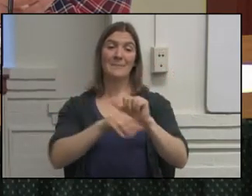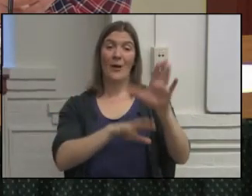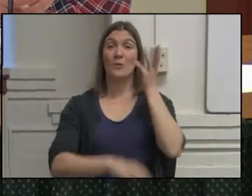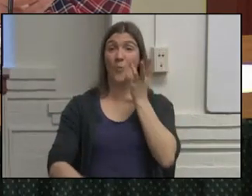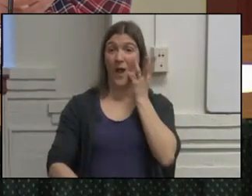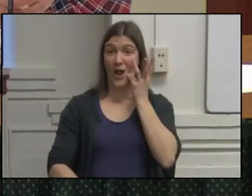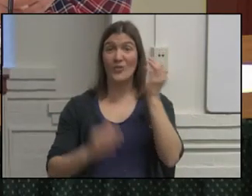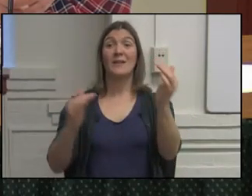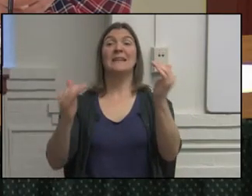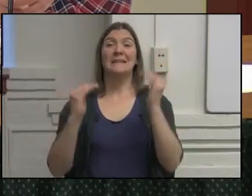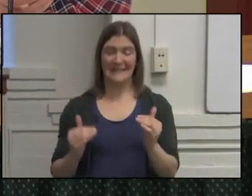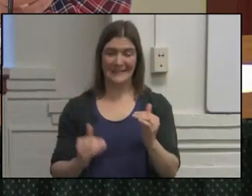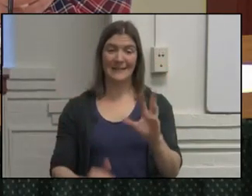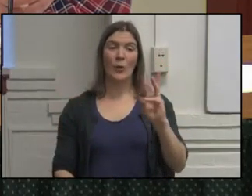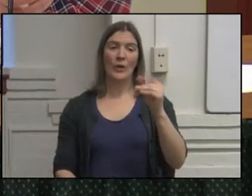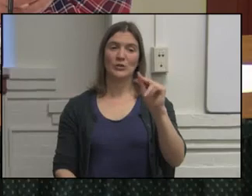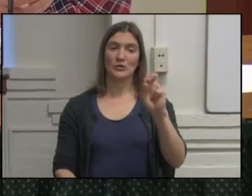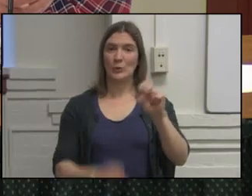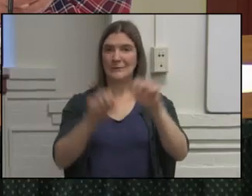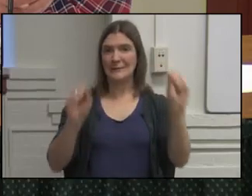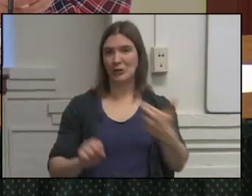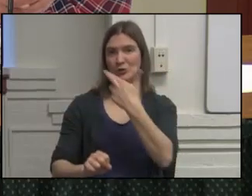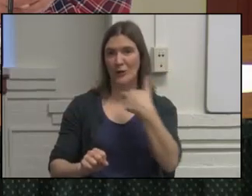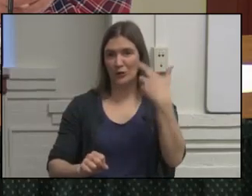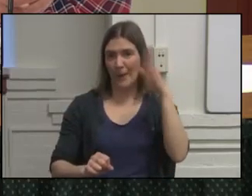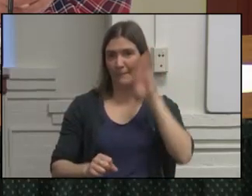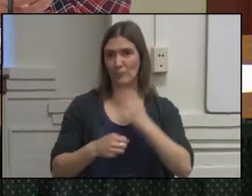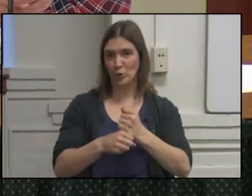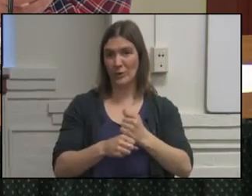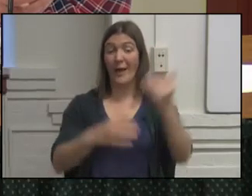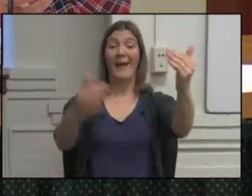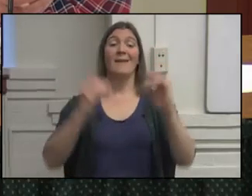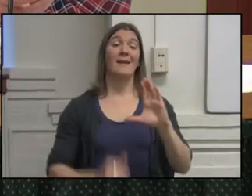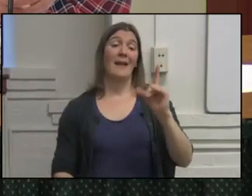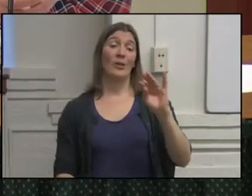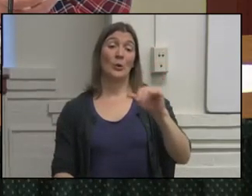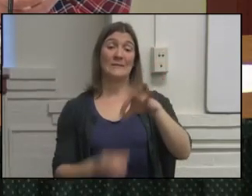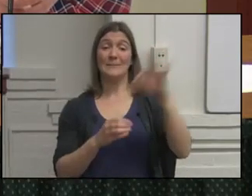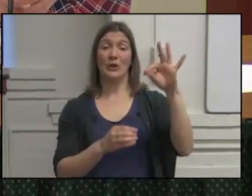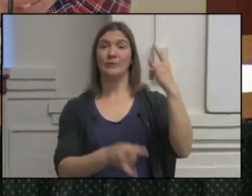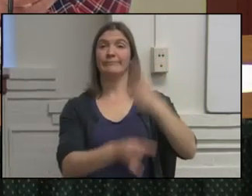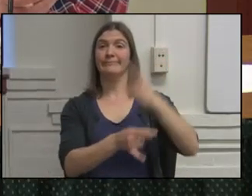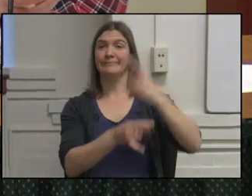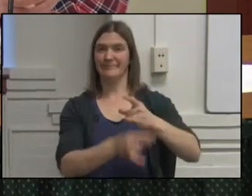LLP, Whetstone Station Restaurant and Brewery, and Caledonia Spirits, Inc.